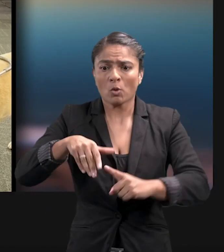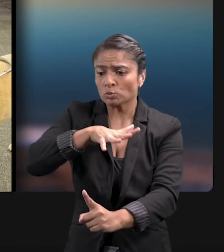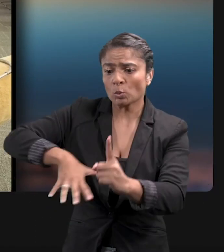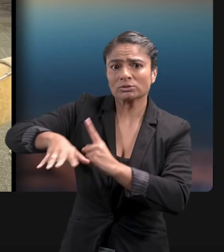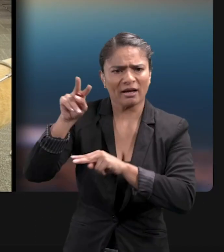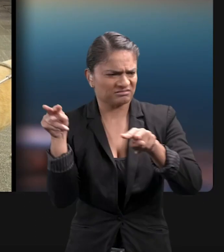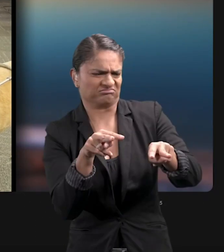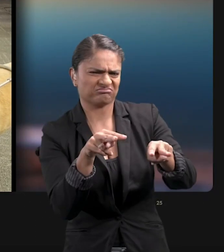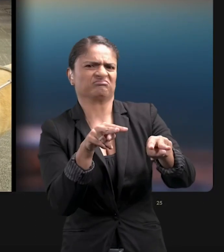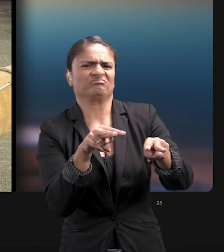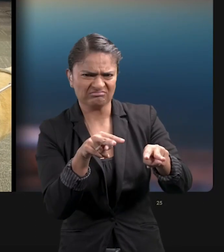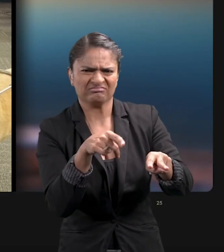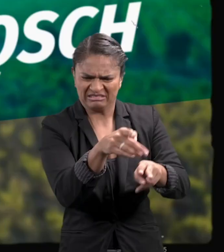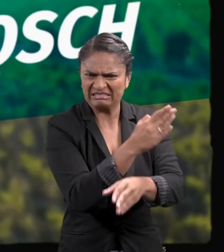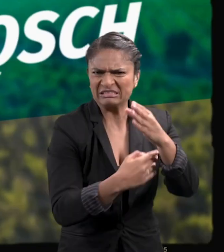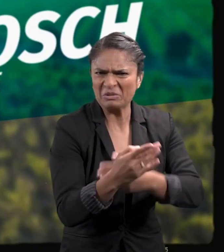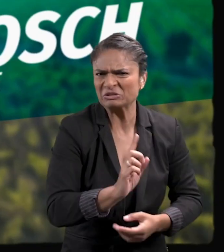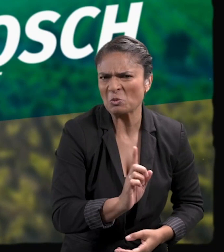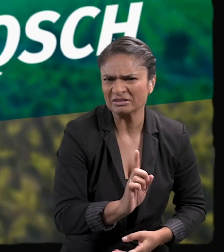not adapt to specialized needs.